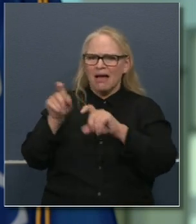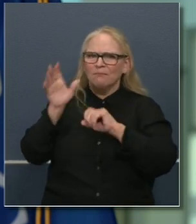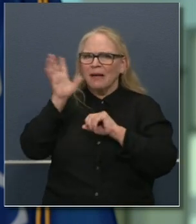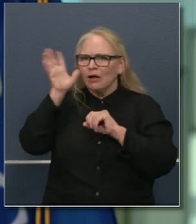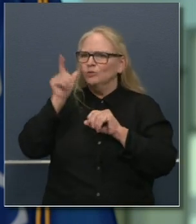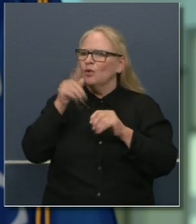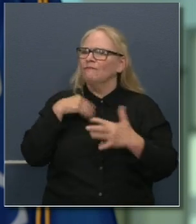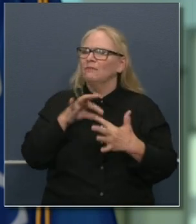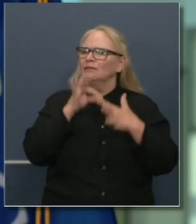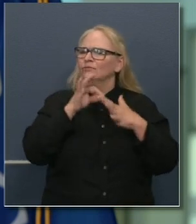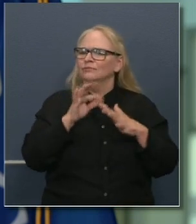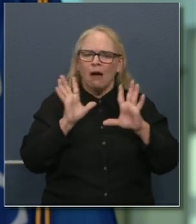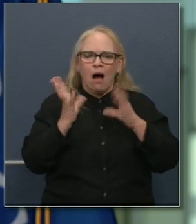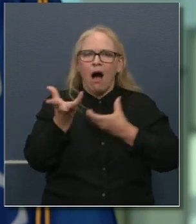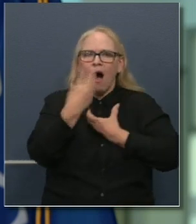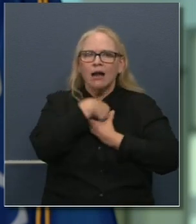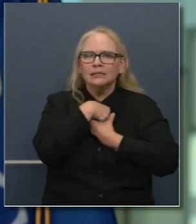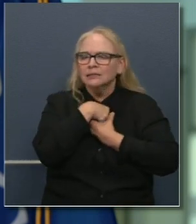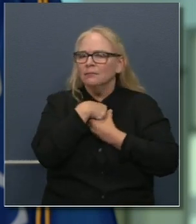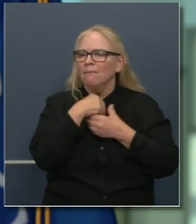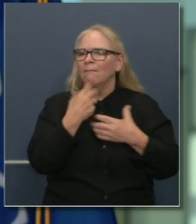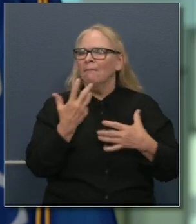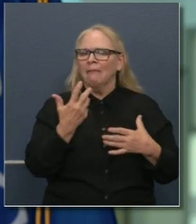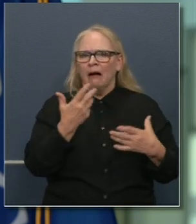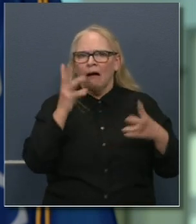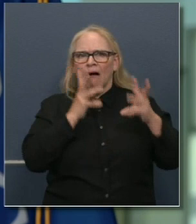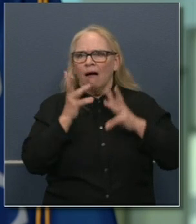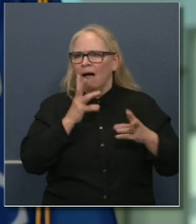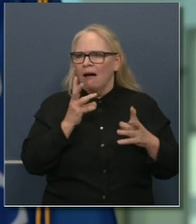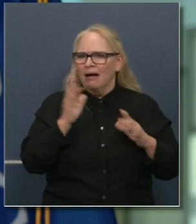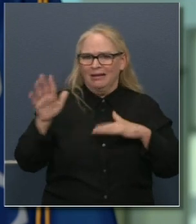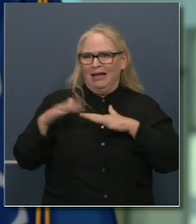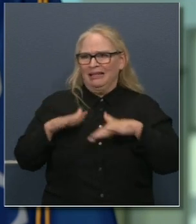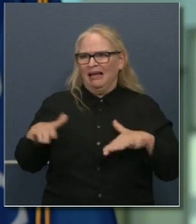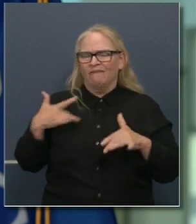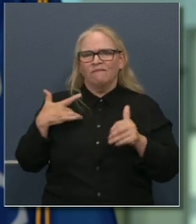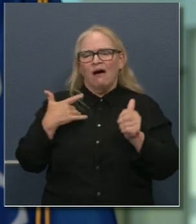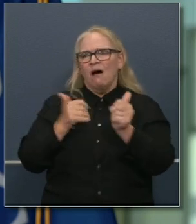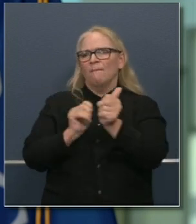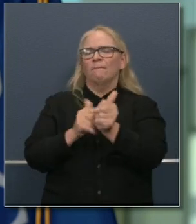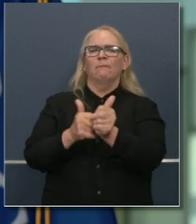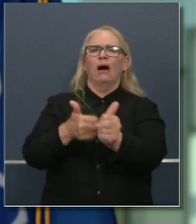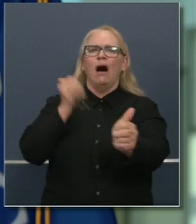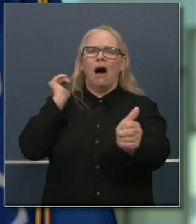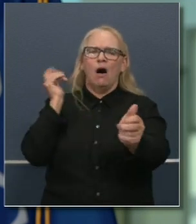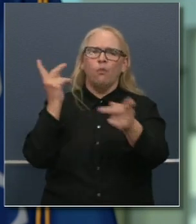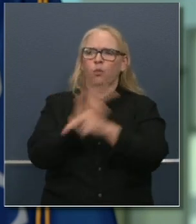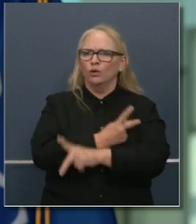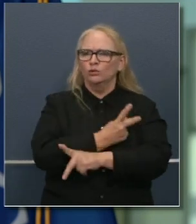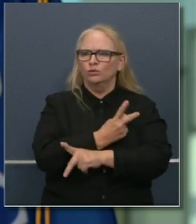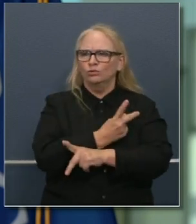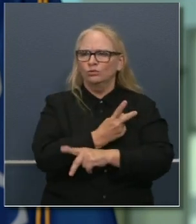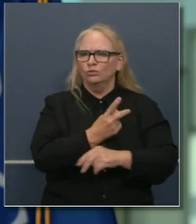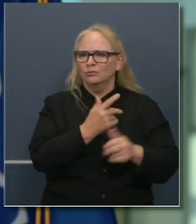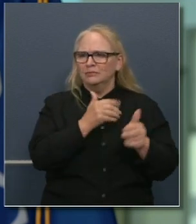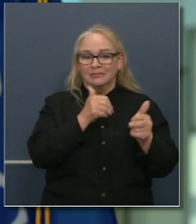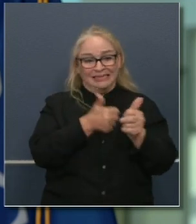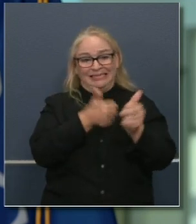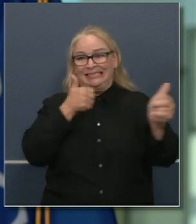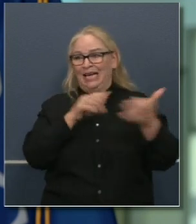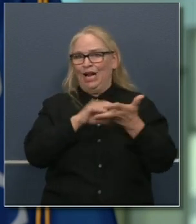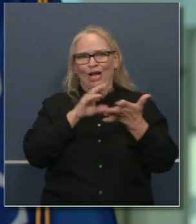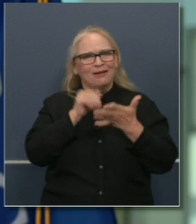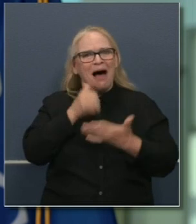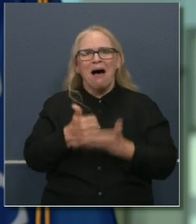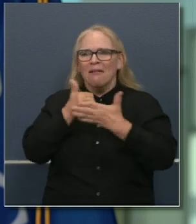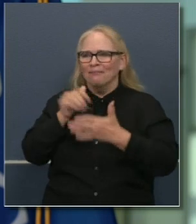spectrum. They say their children have regressed considerably since distant learning last semester. It just didn't work. With less than 2 weeks for some of these districts, I